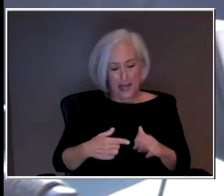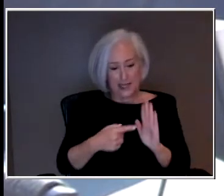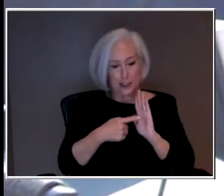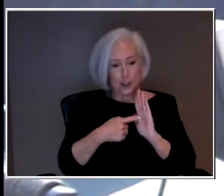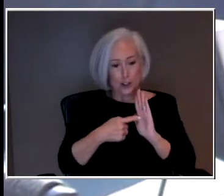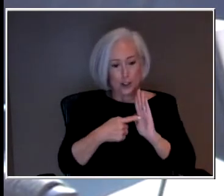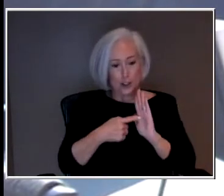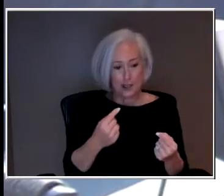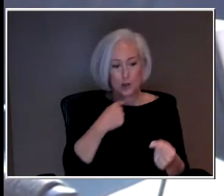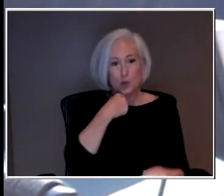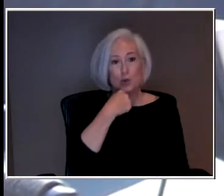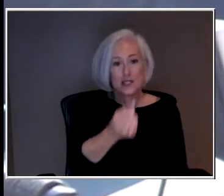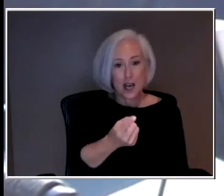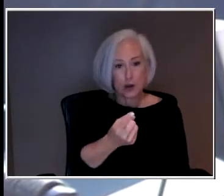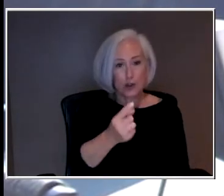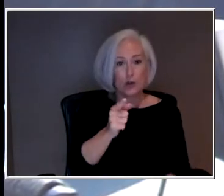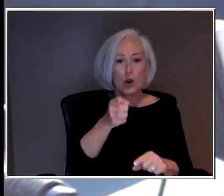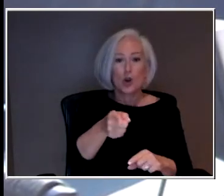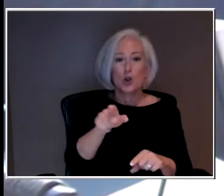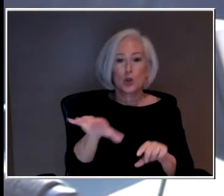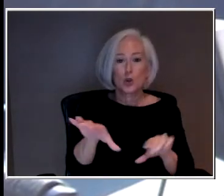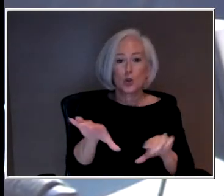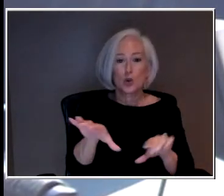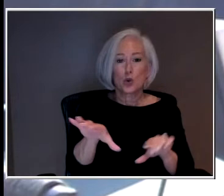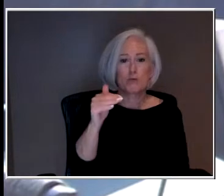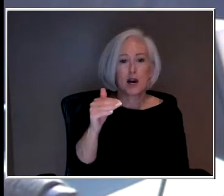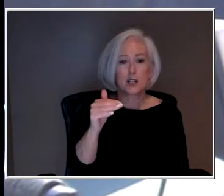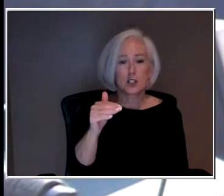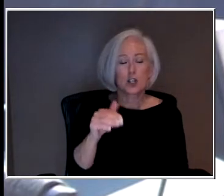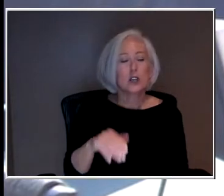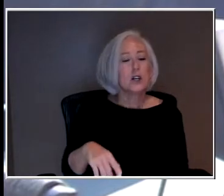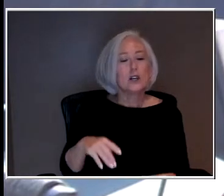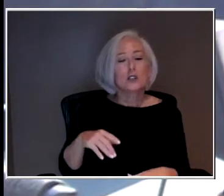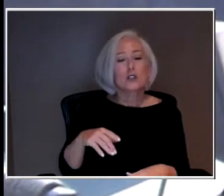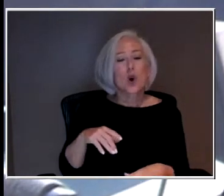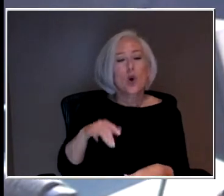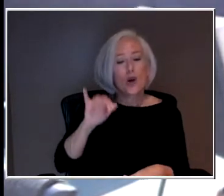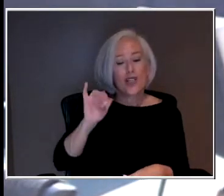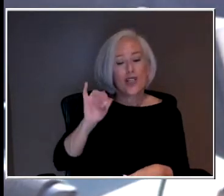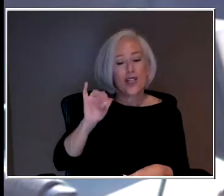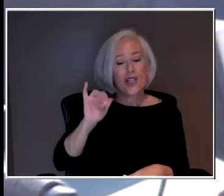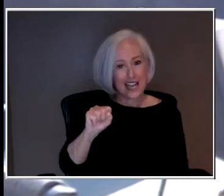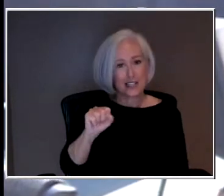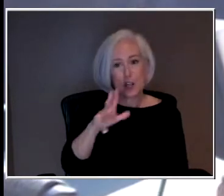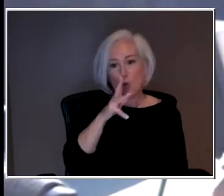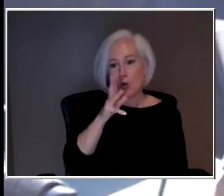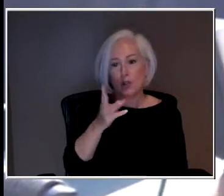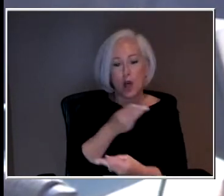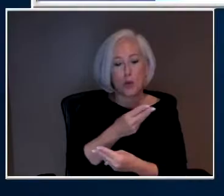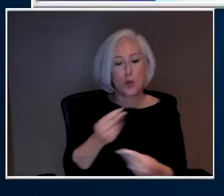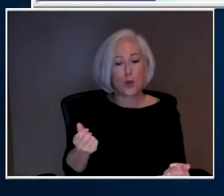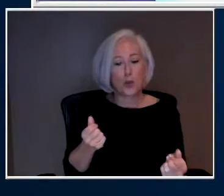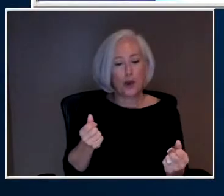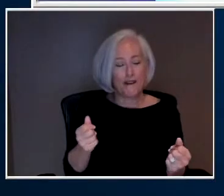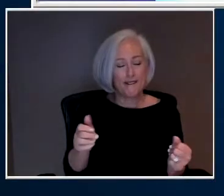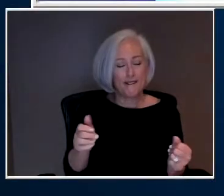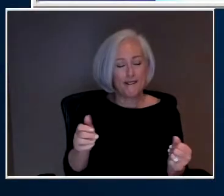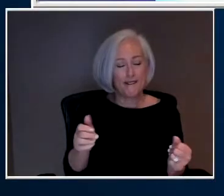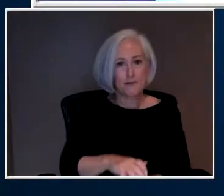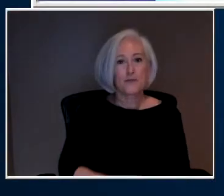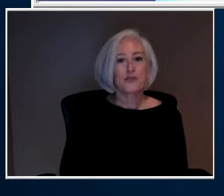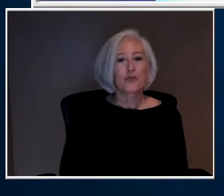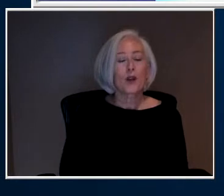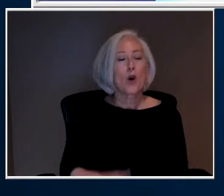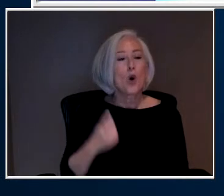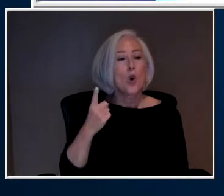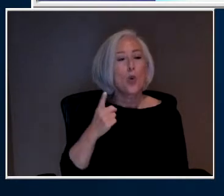So she still has that. The stimulator will not evaporate that safety mechanism of pain. We have a viewer that just wrote in,